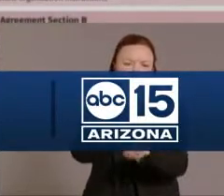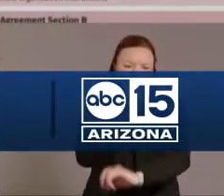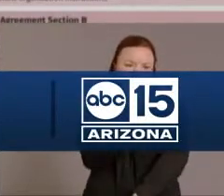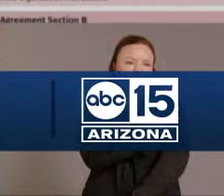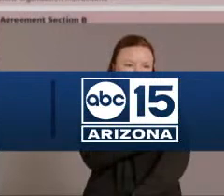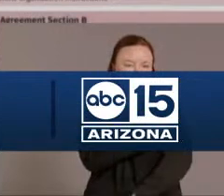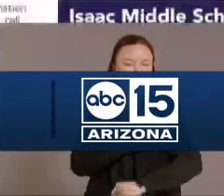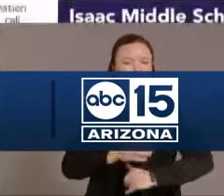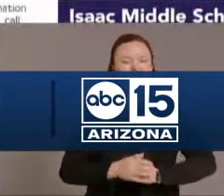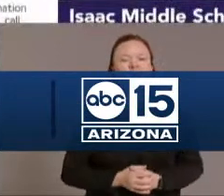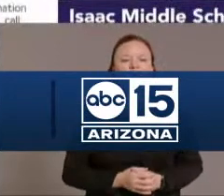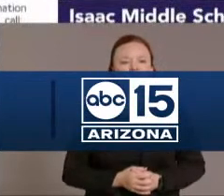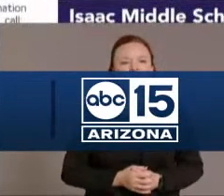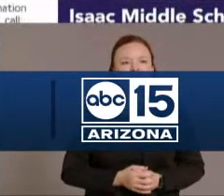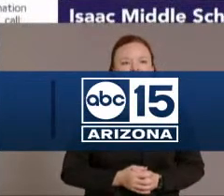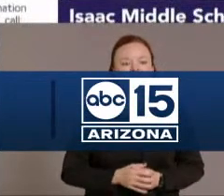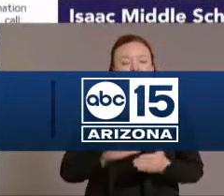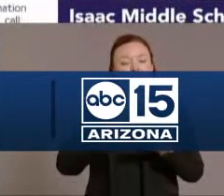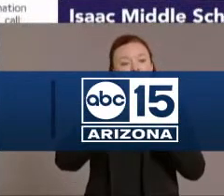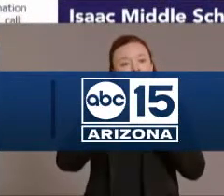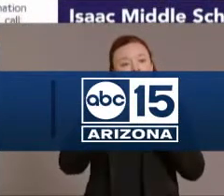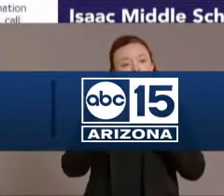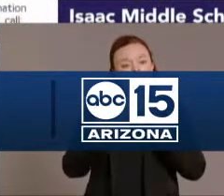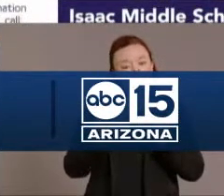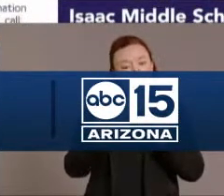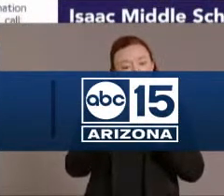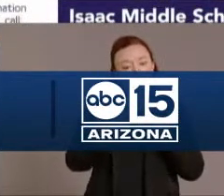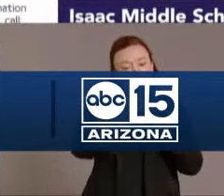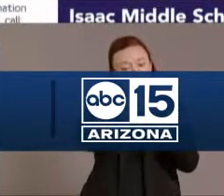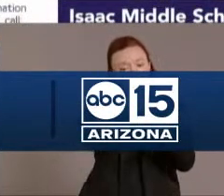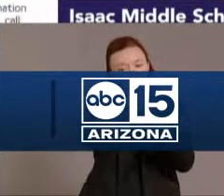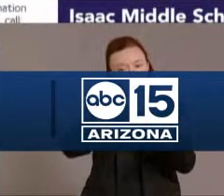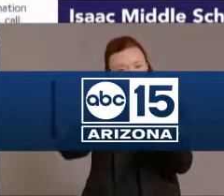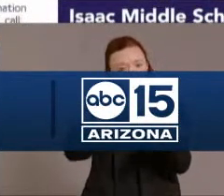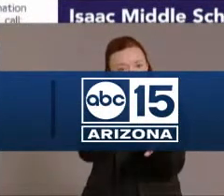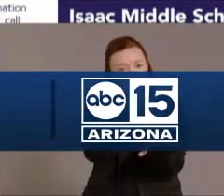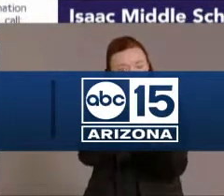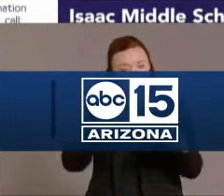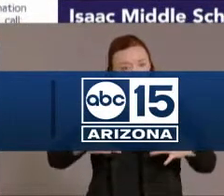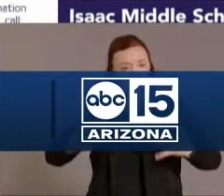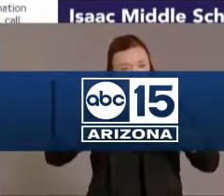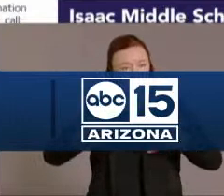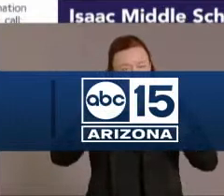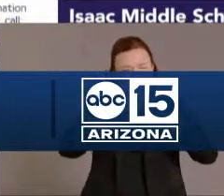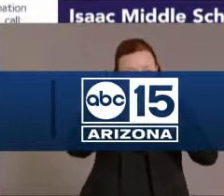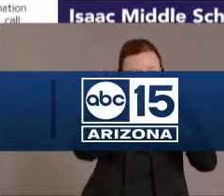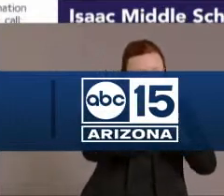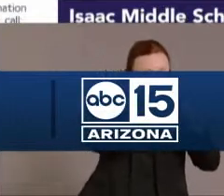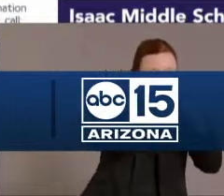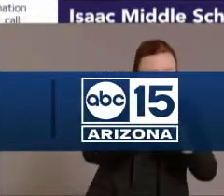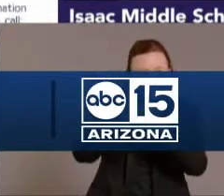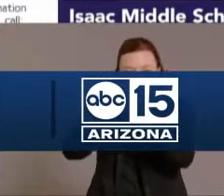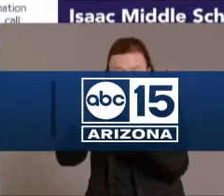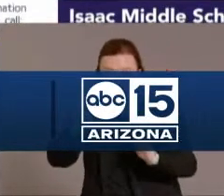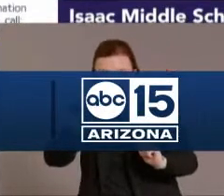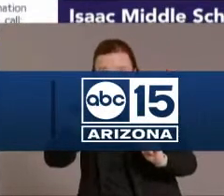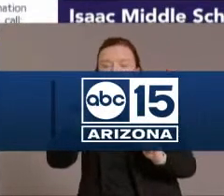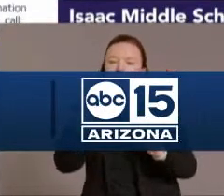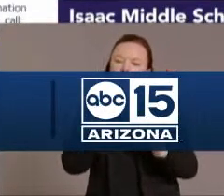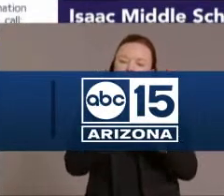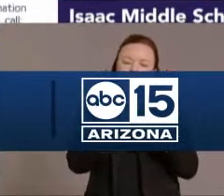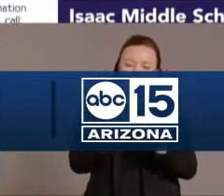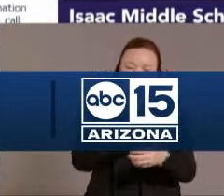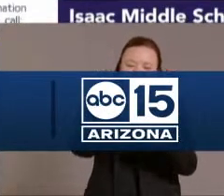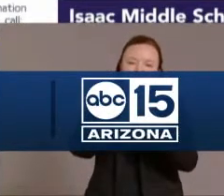For community-based vaccination events, that is something that we continue to work with our local county